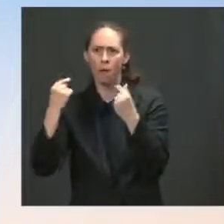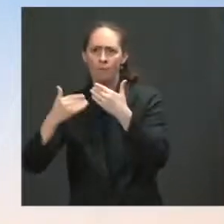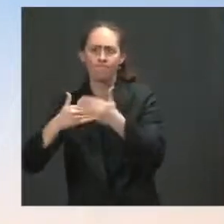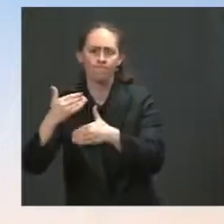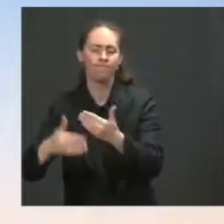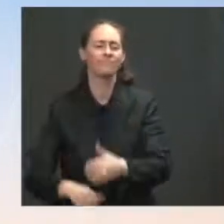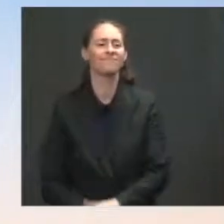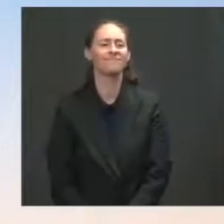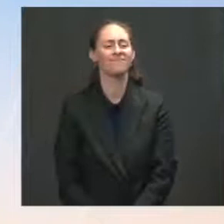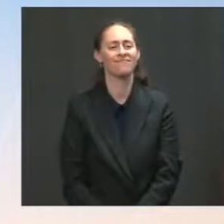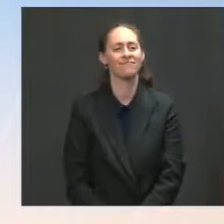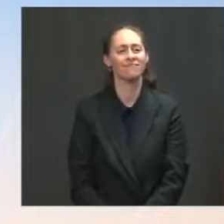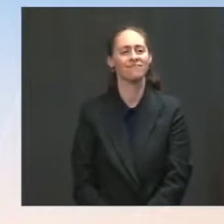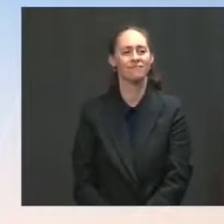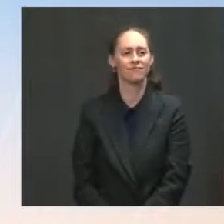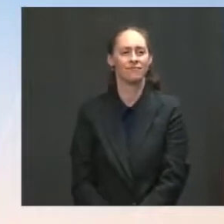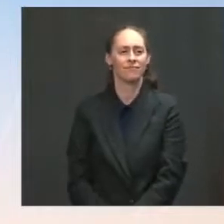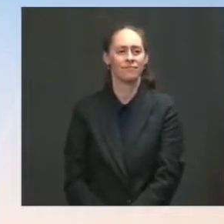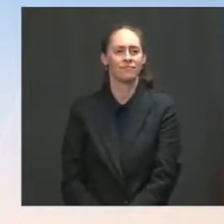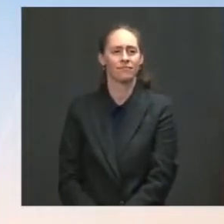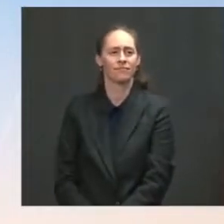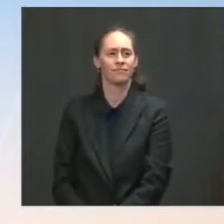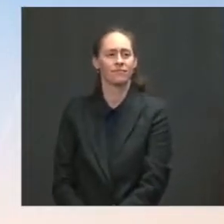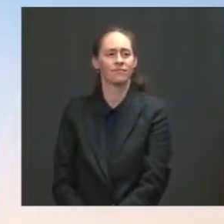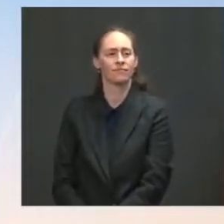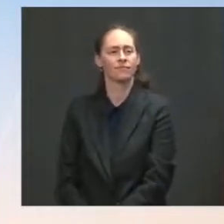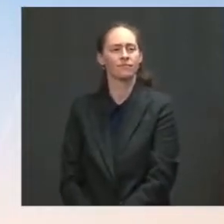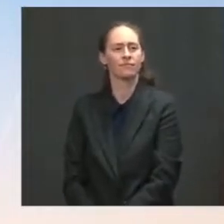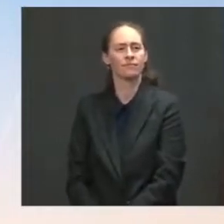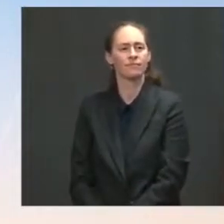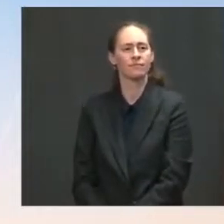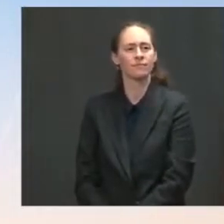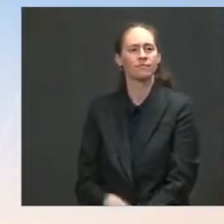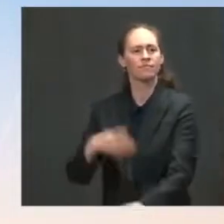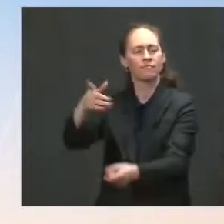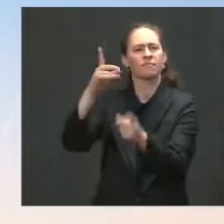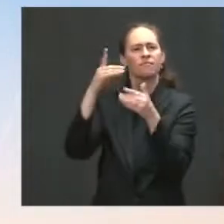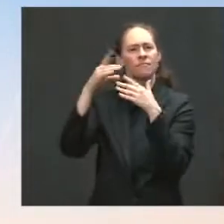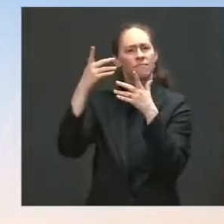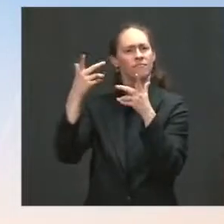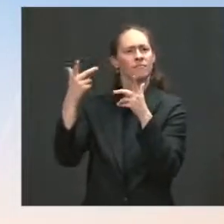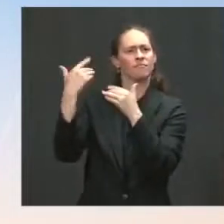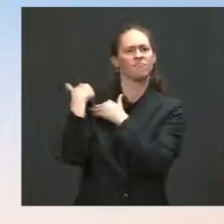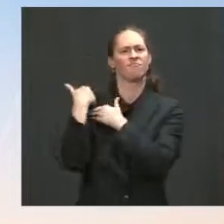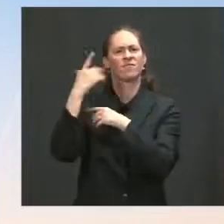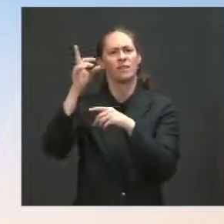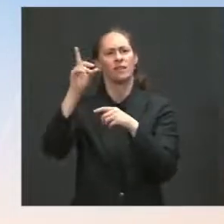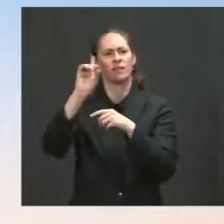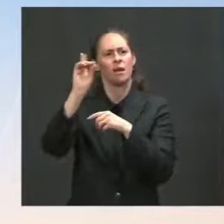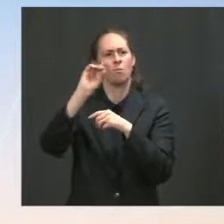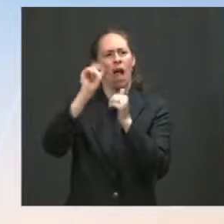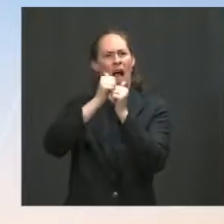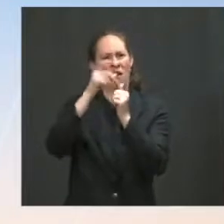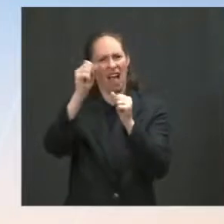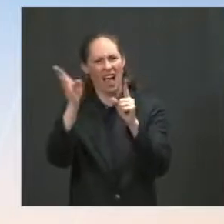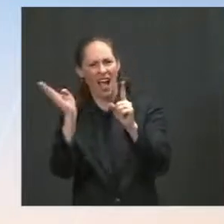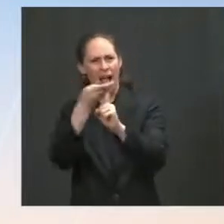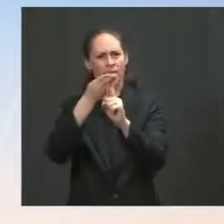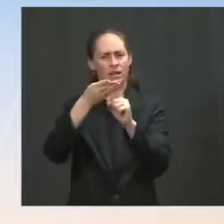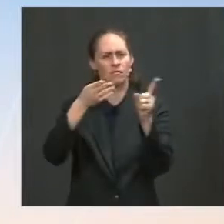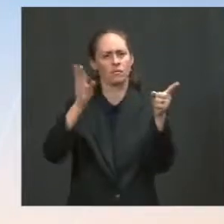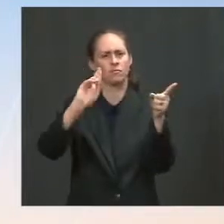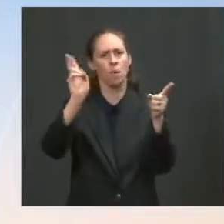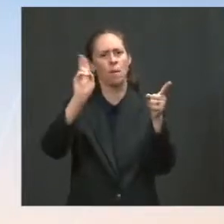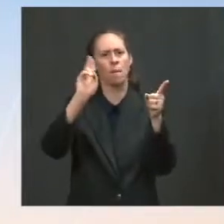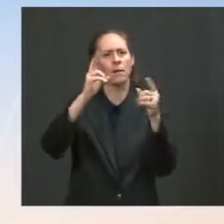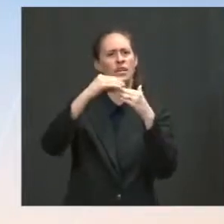not connected? Well, again, I think the president's been clear that he wants to sign both into law. We're encouraged by